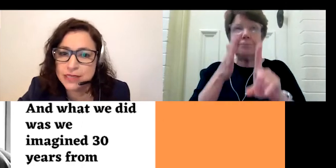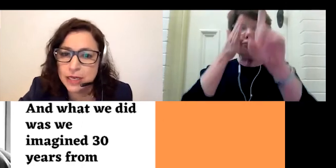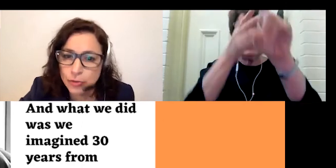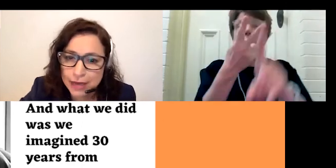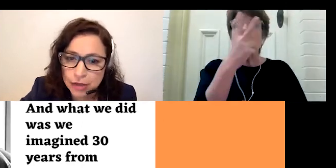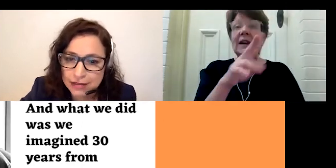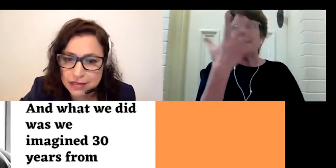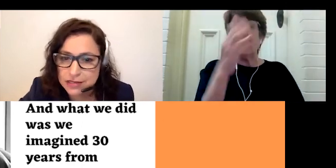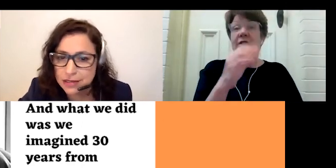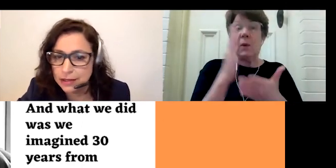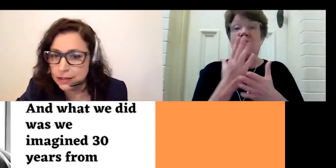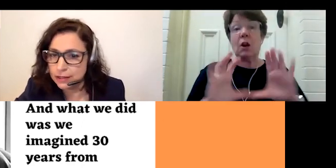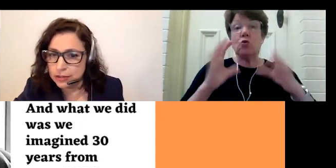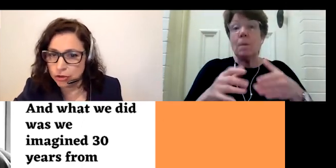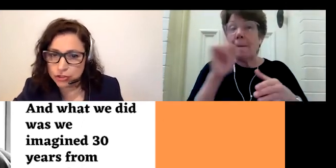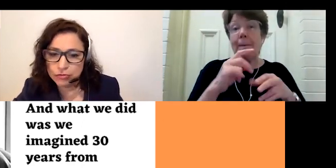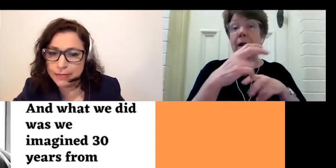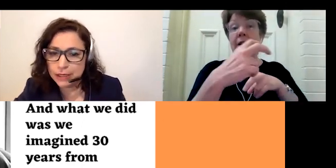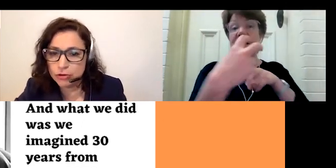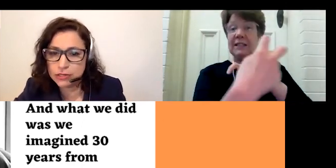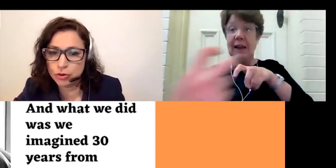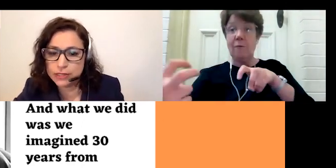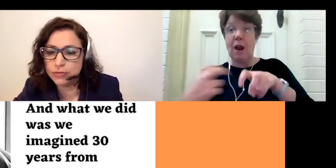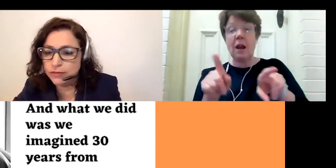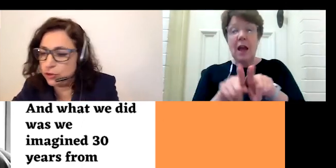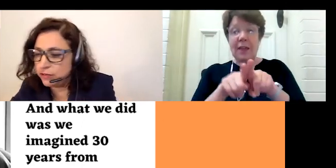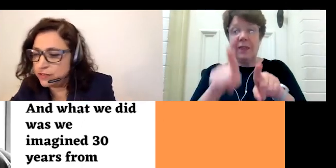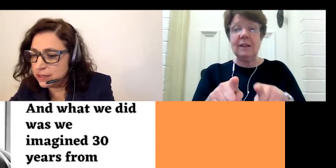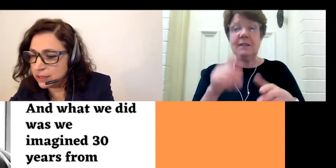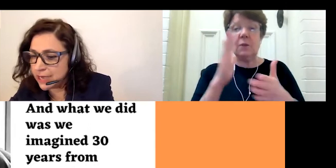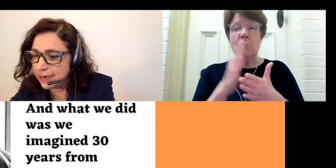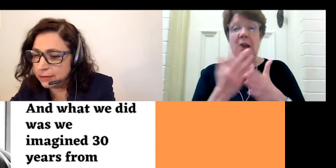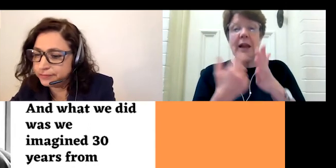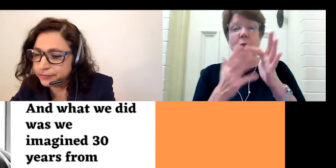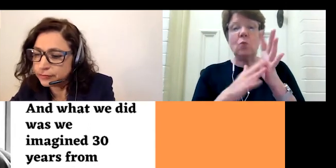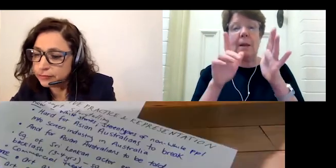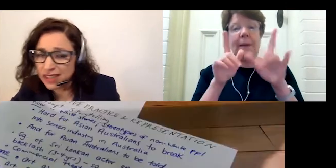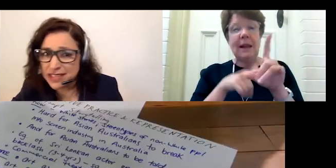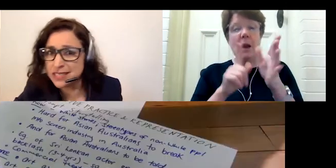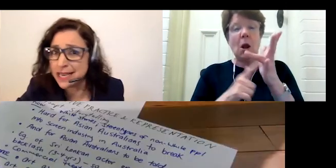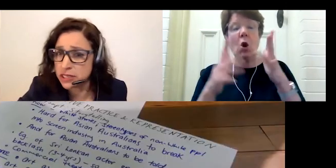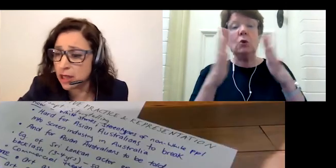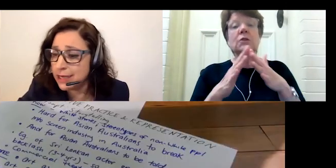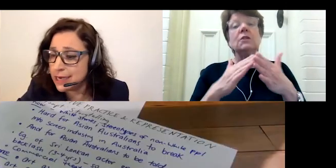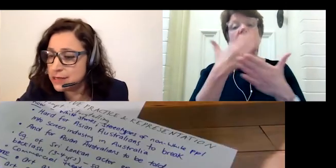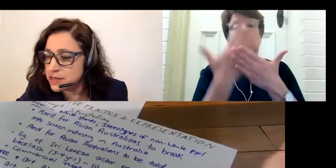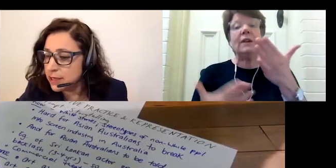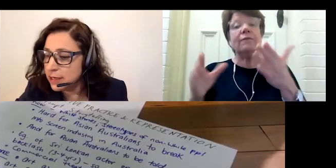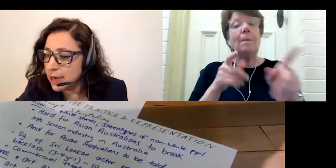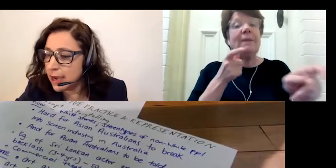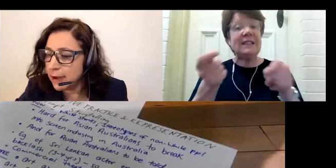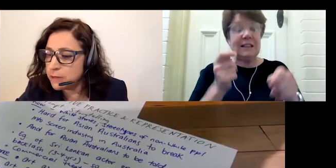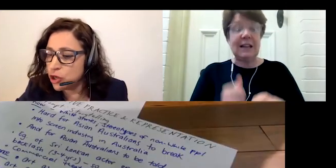people sitting around like this. Dr. Rani Nahlous, Stories from the Future Facilitator. This next slide